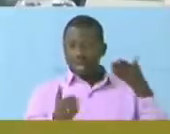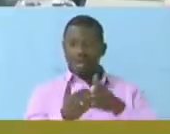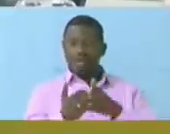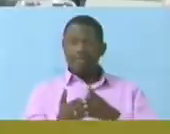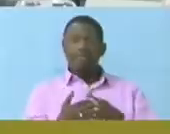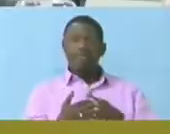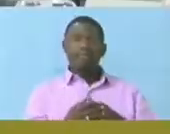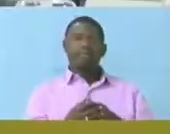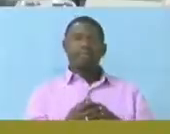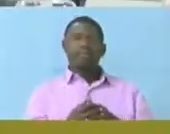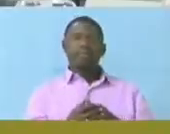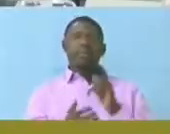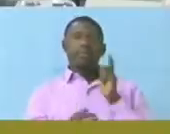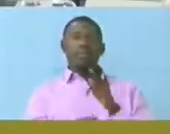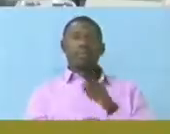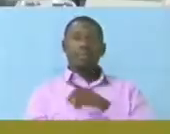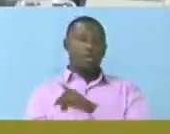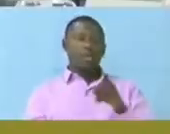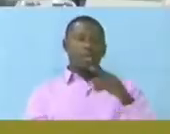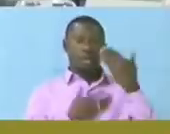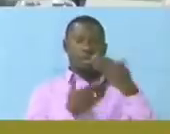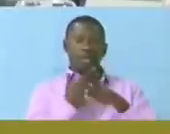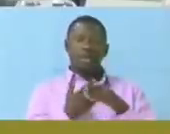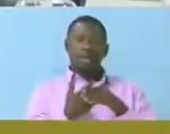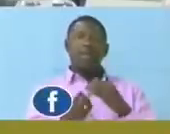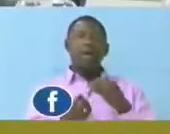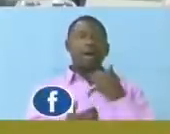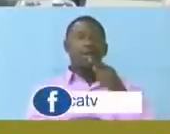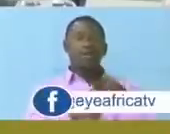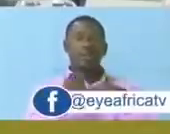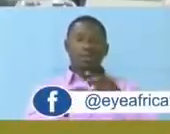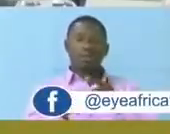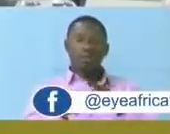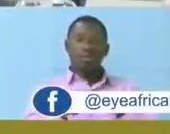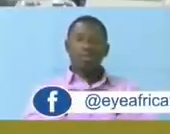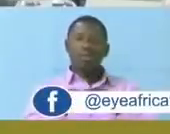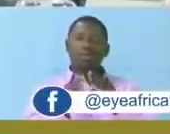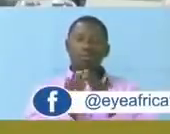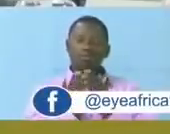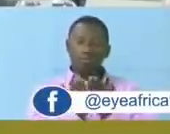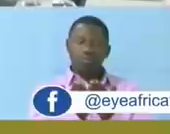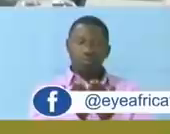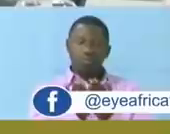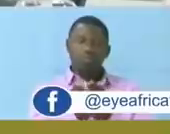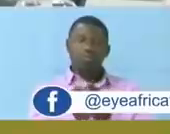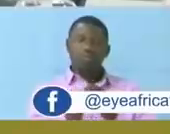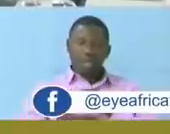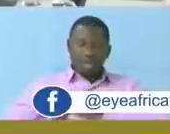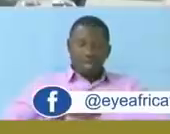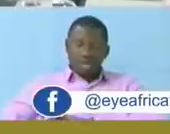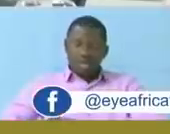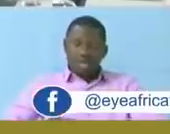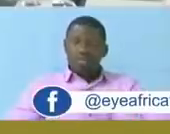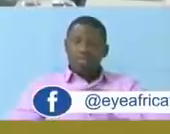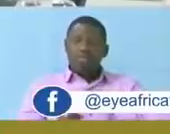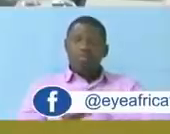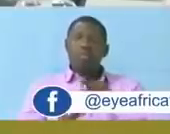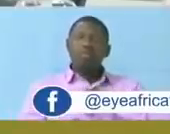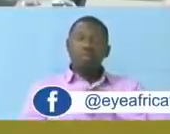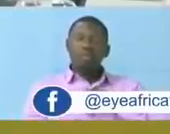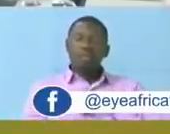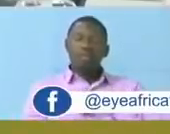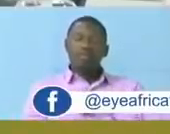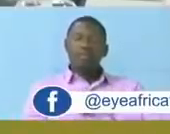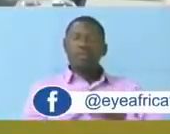mfuna yifrata jang. But they never requested for it. Pari yumana kanin. I kept it with me. Na mabu mfambulu. Until